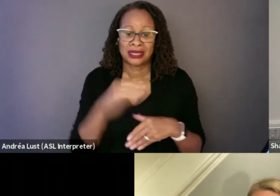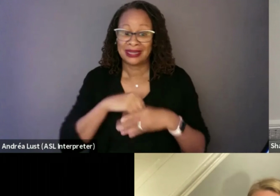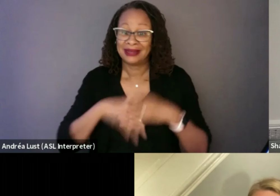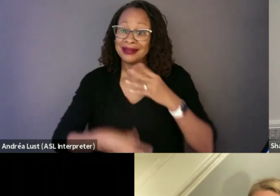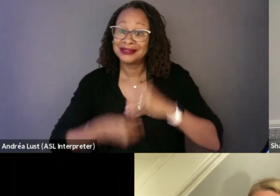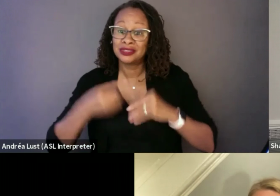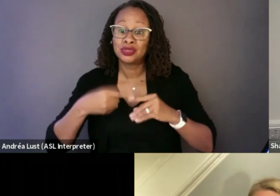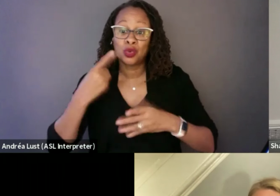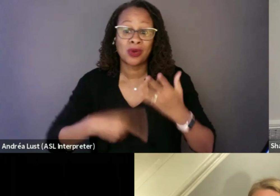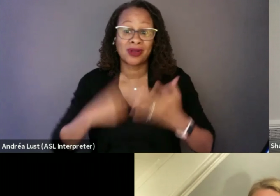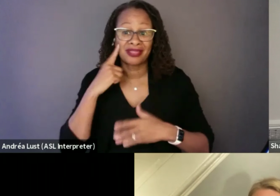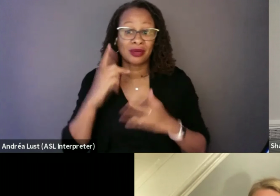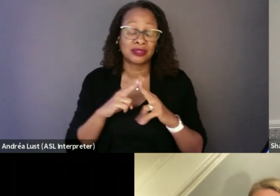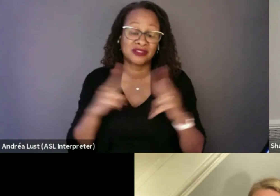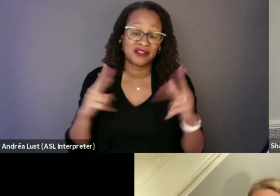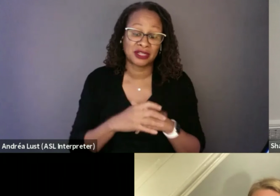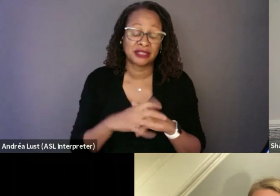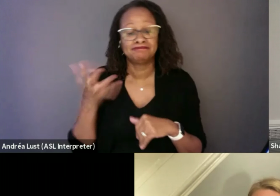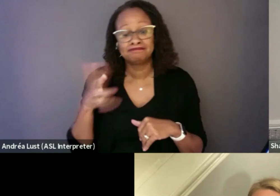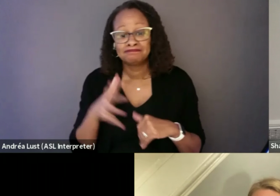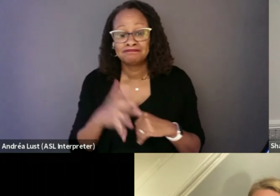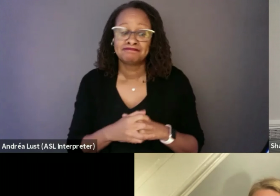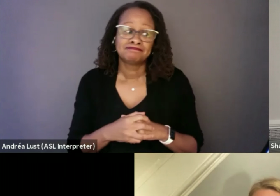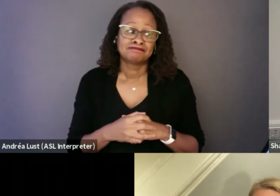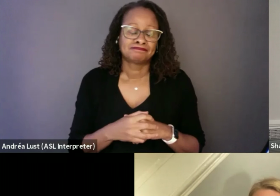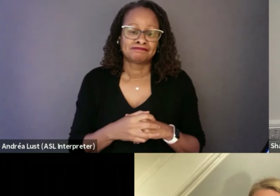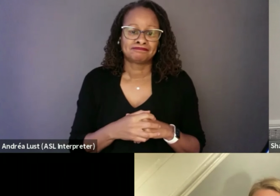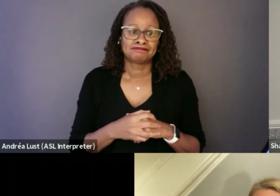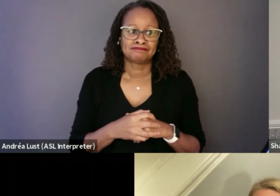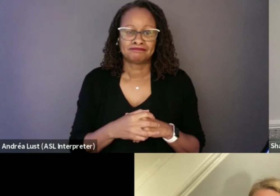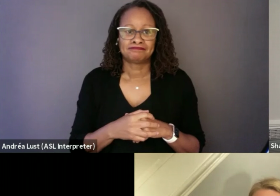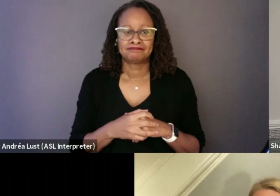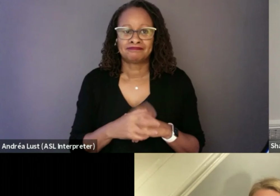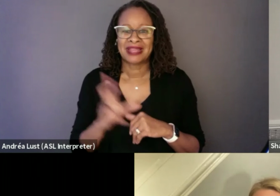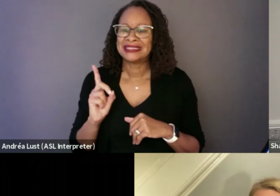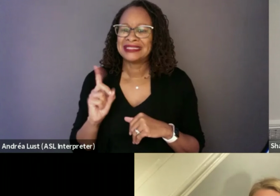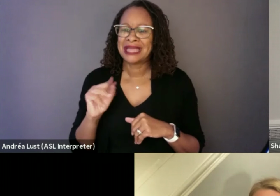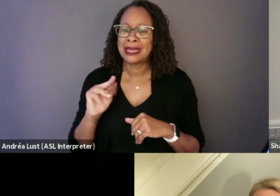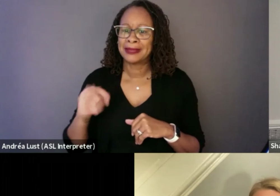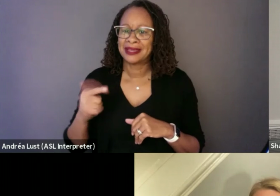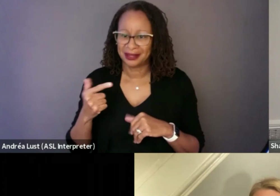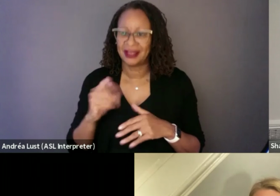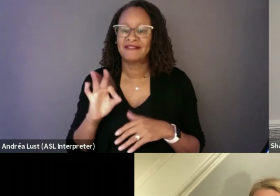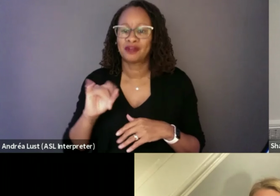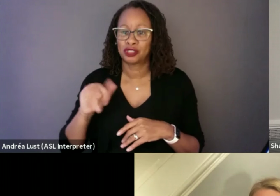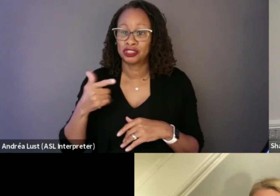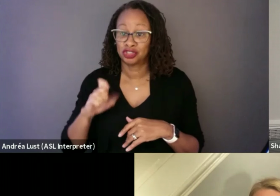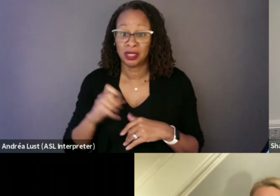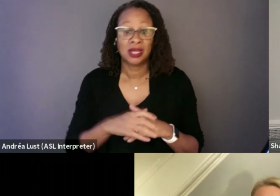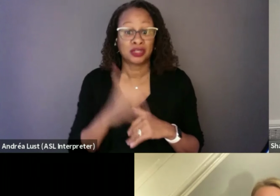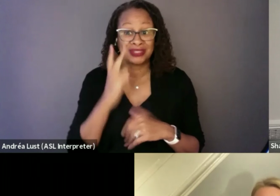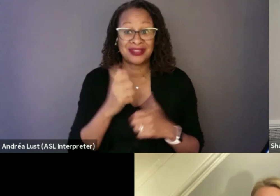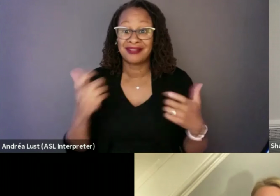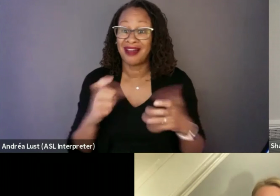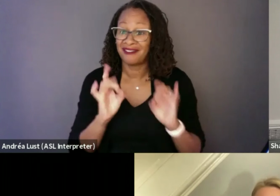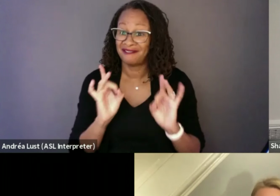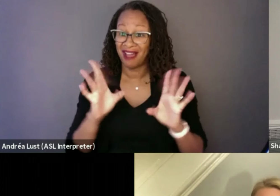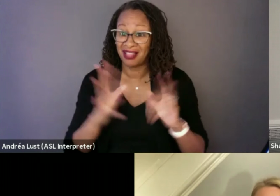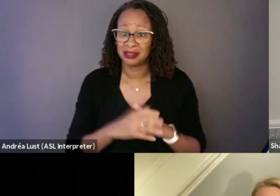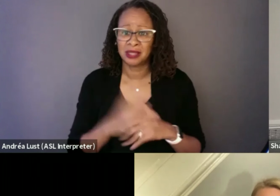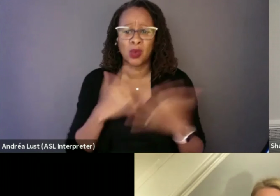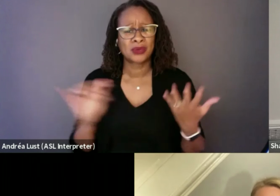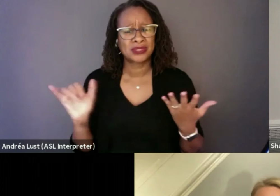what I thought was pretty kind of damning footage, you also are there during a lot of violence. What was it like to kind of